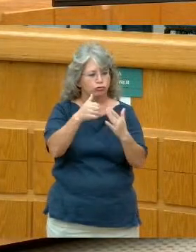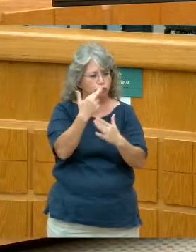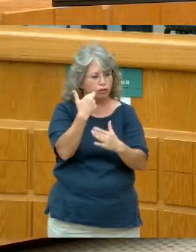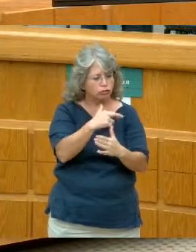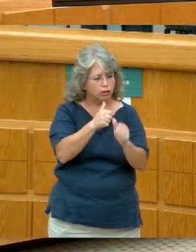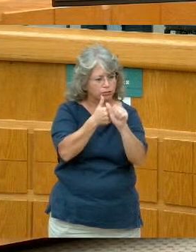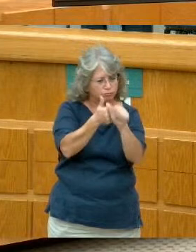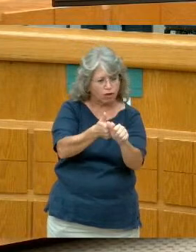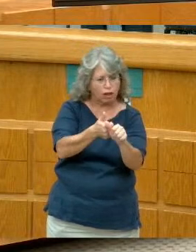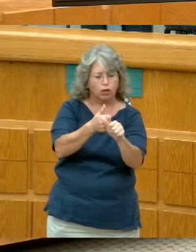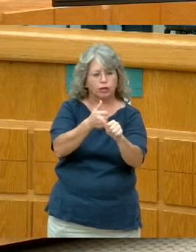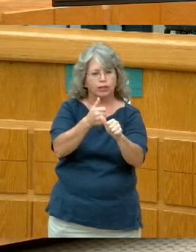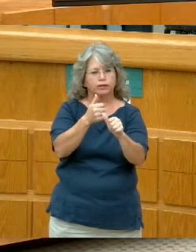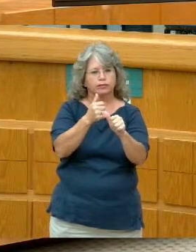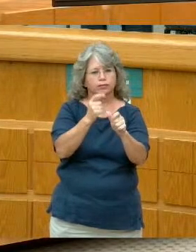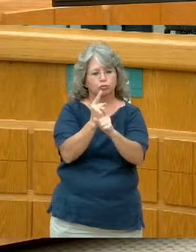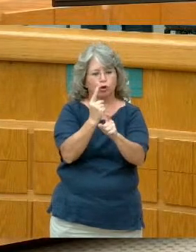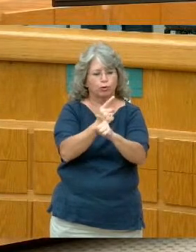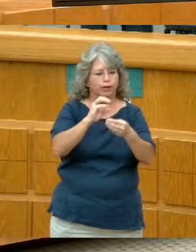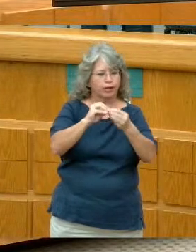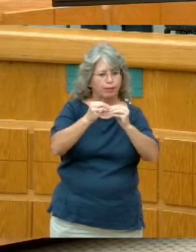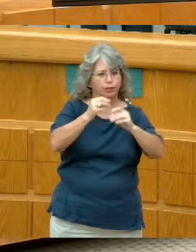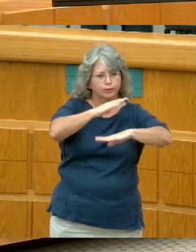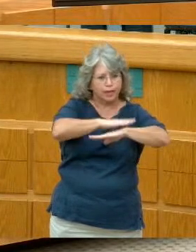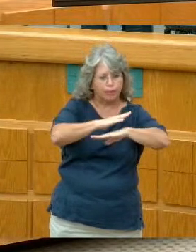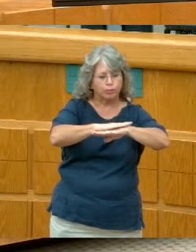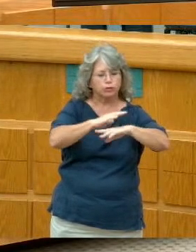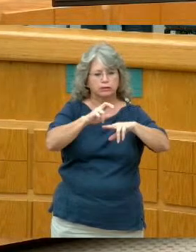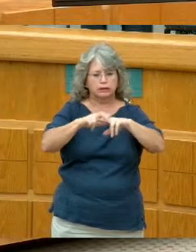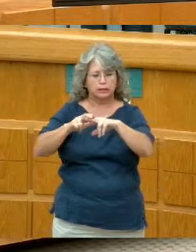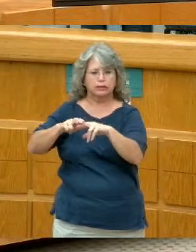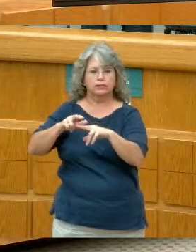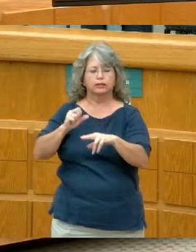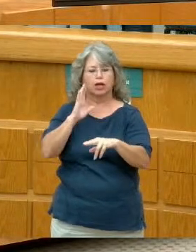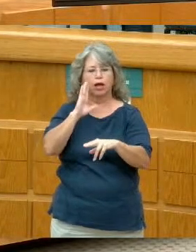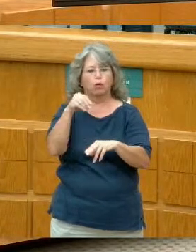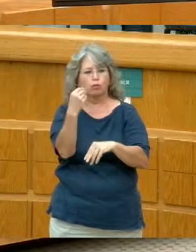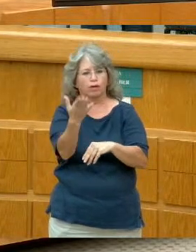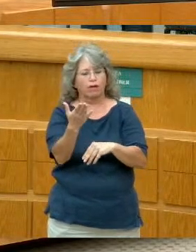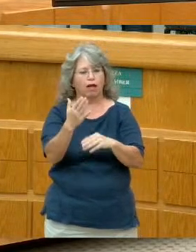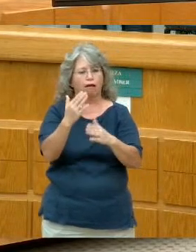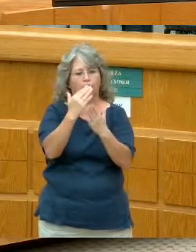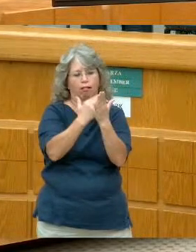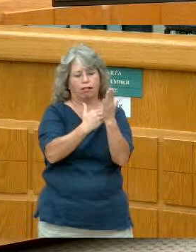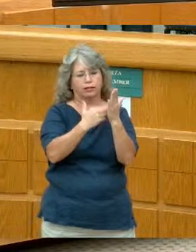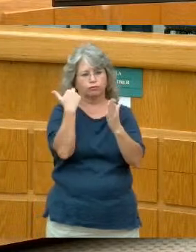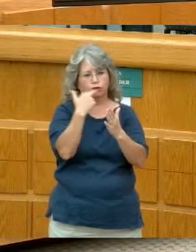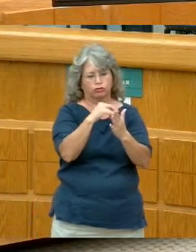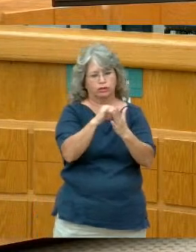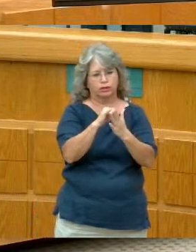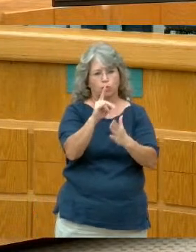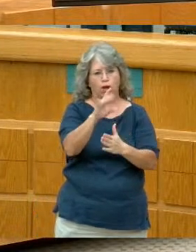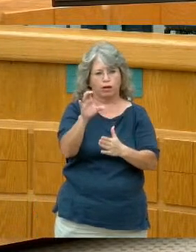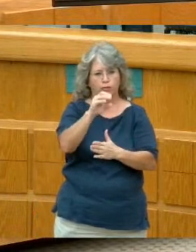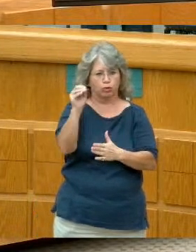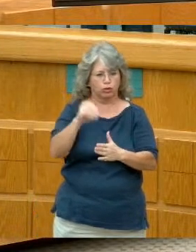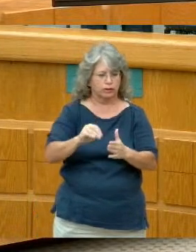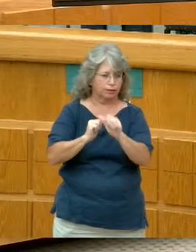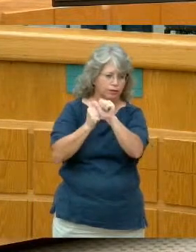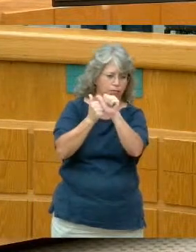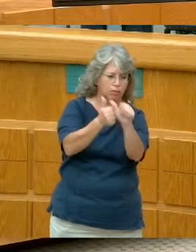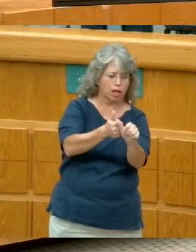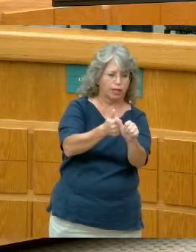capacities. So I want to quickly, this is the second list of restaurants that have been in 100%